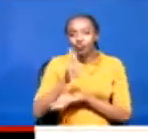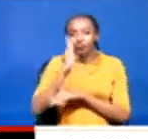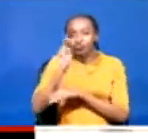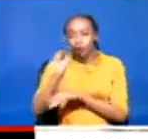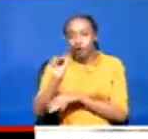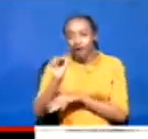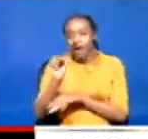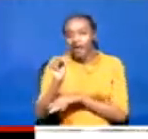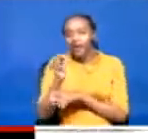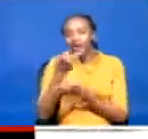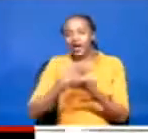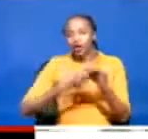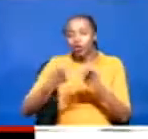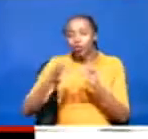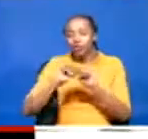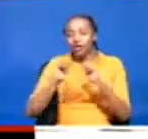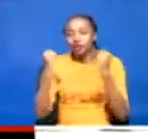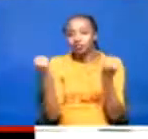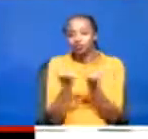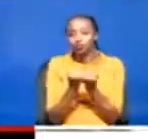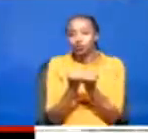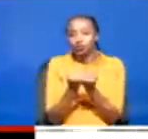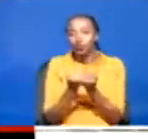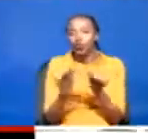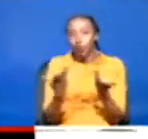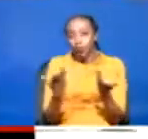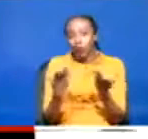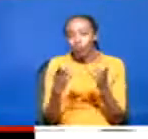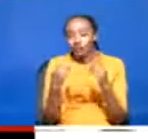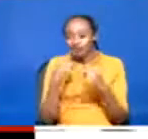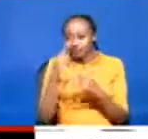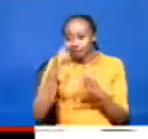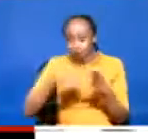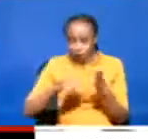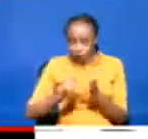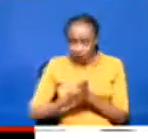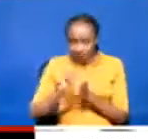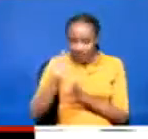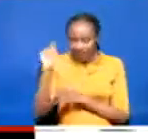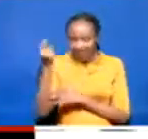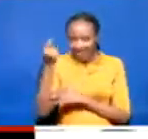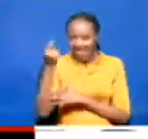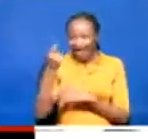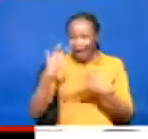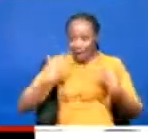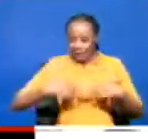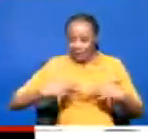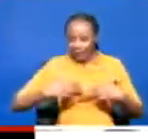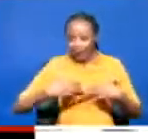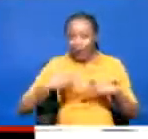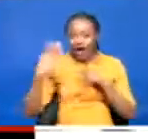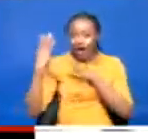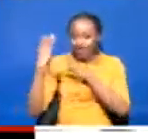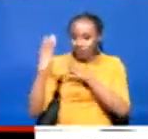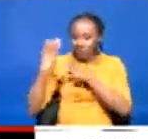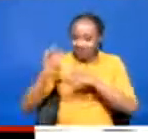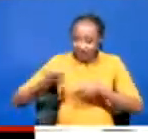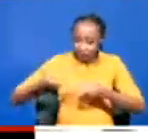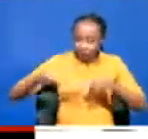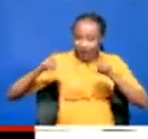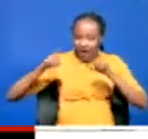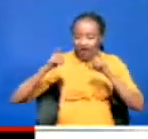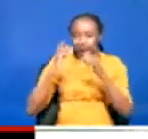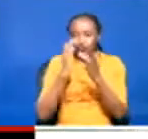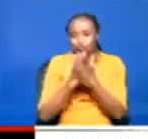Social Affairs, notes that future increases in the size of Kenya's urban population are expected to be highly concentrated in